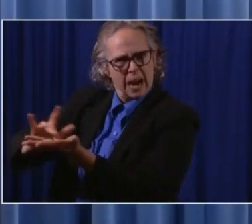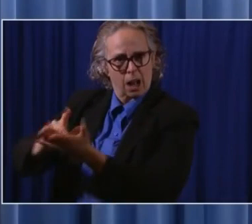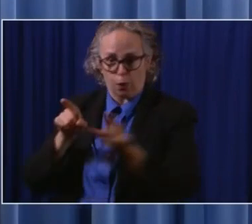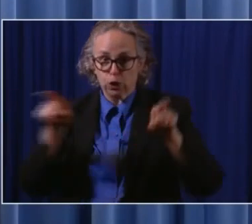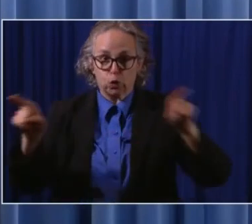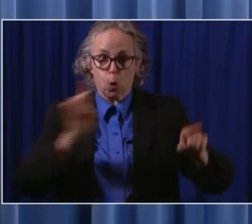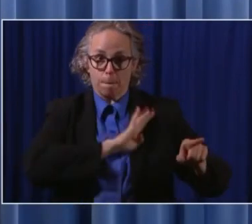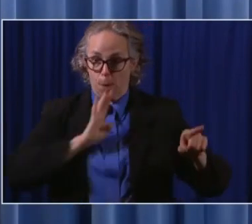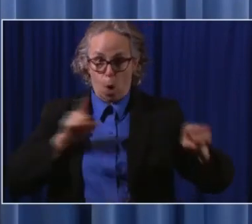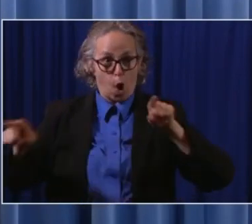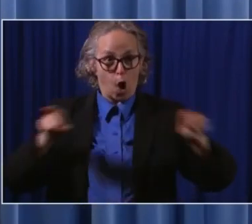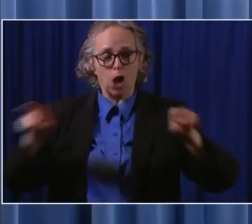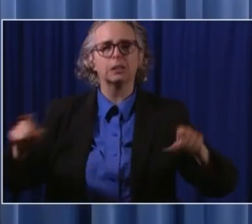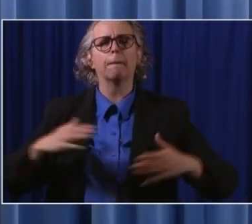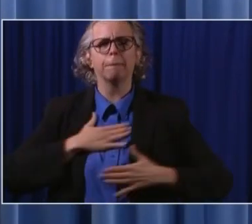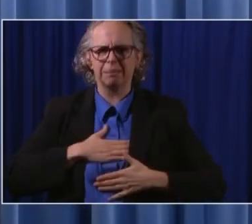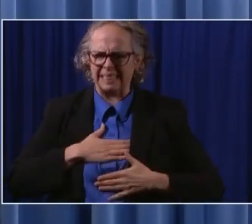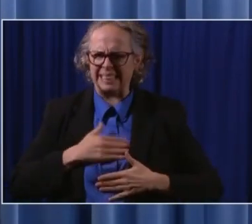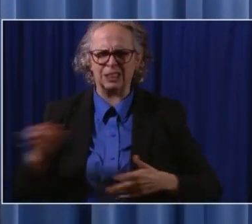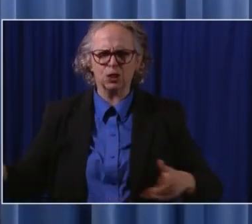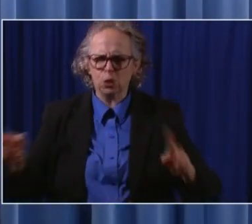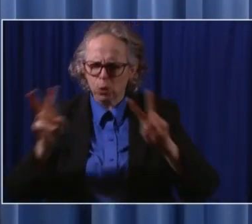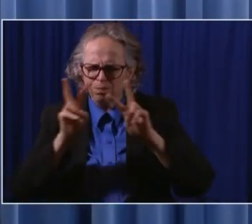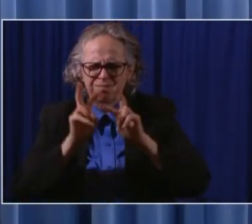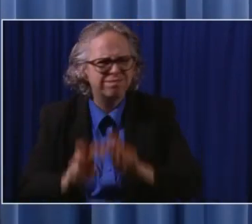this issue.